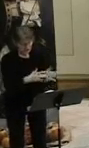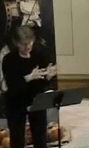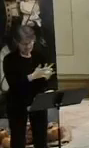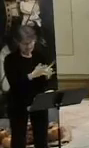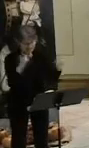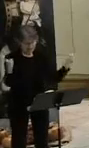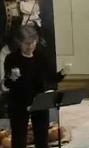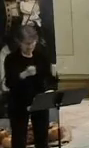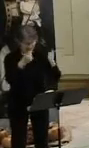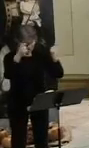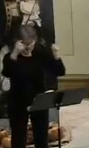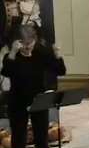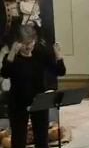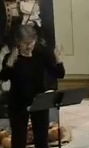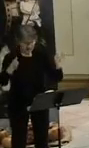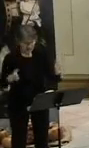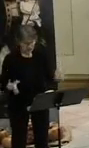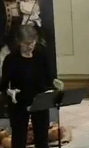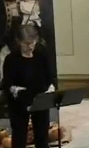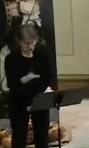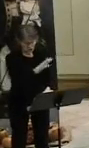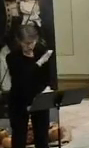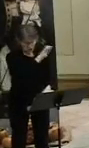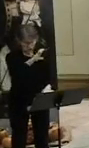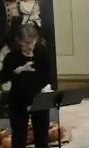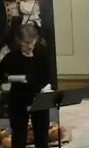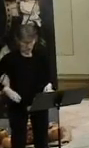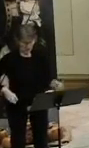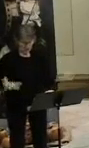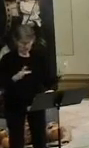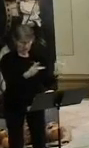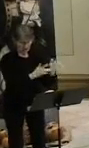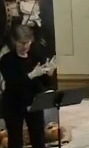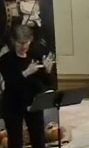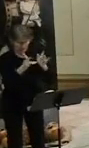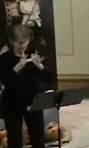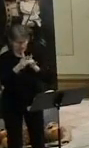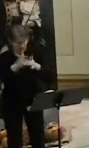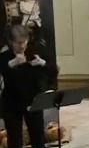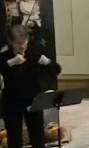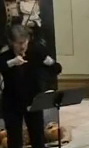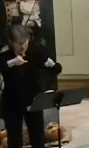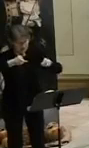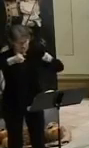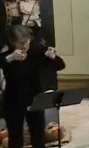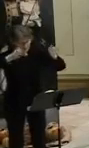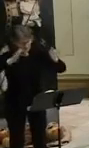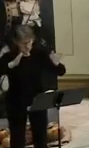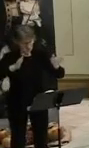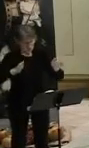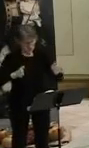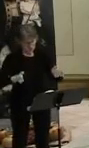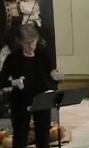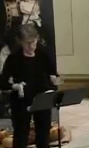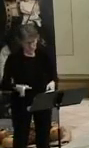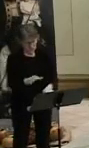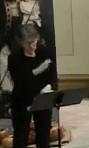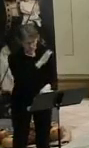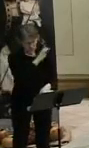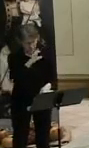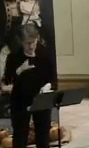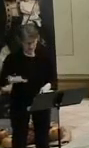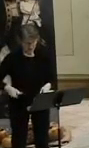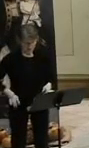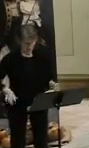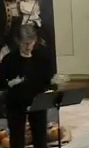Christ Jesus victor, Christ Jesus